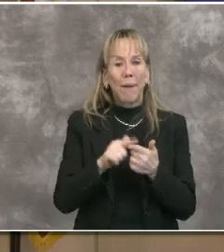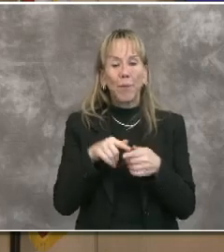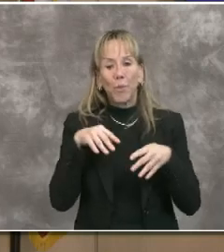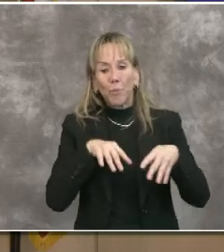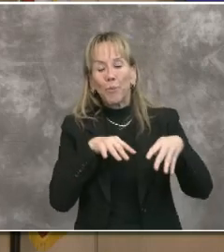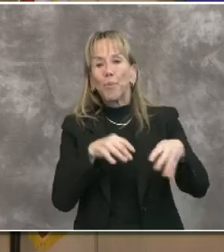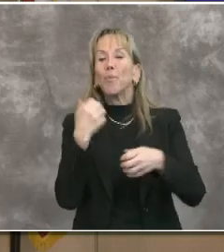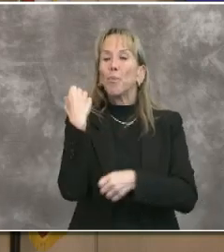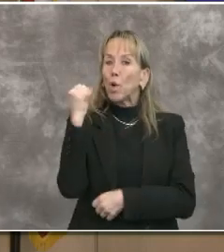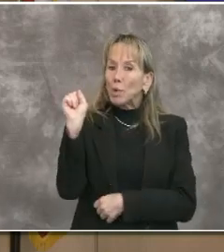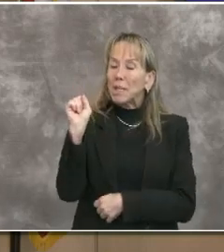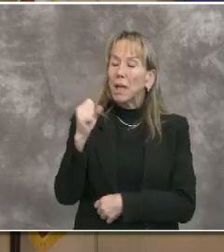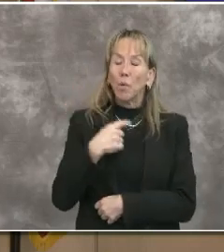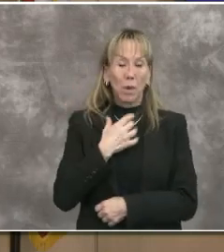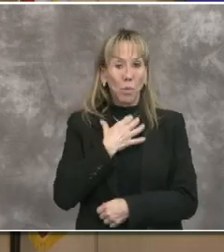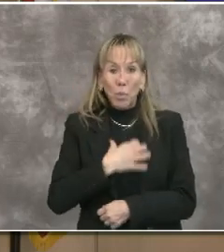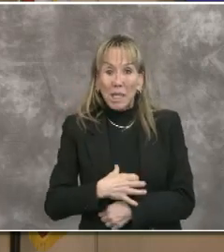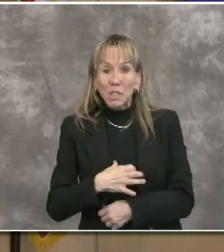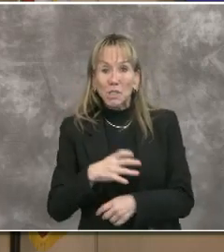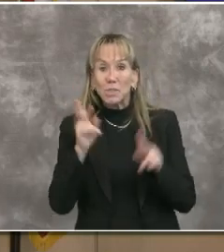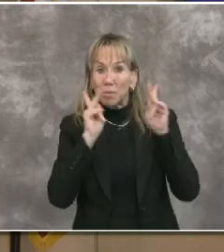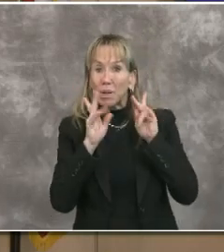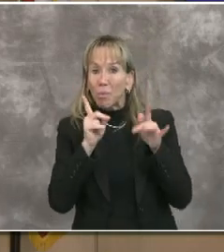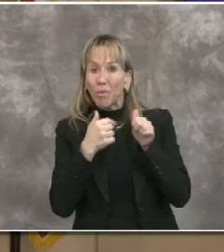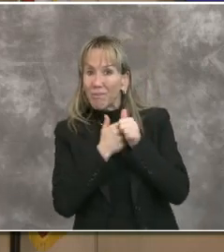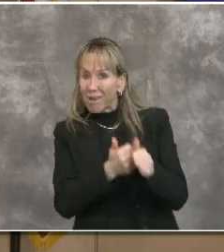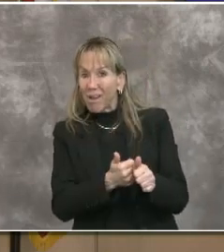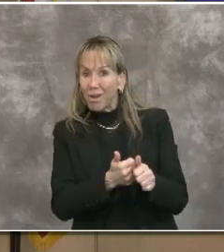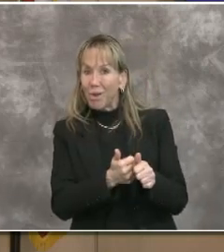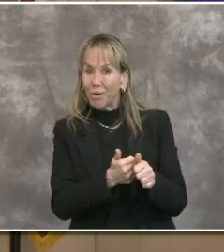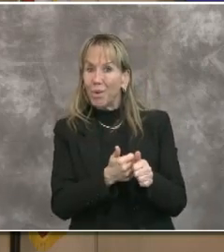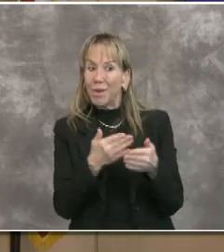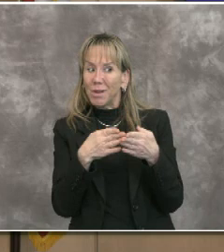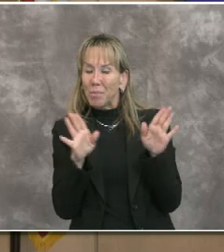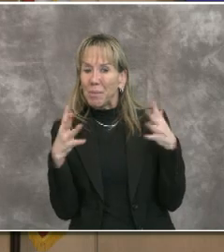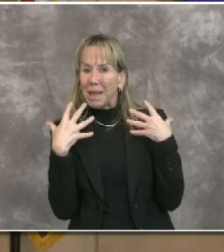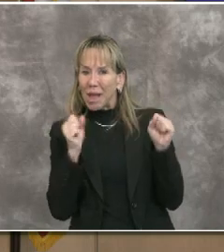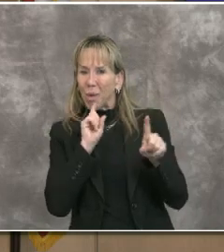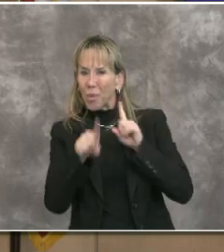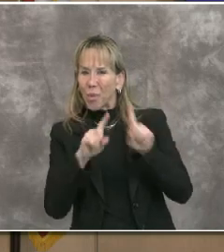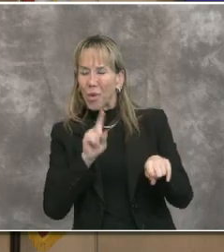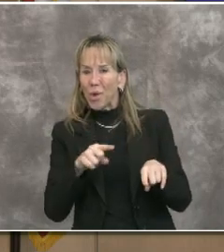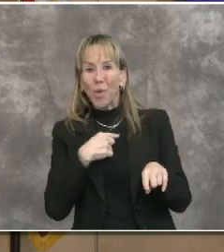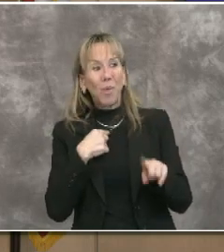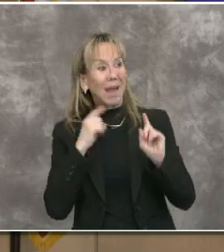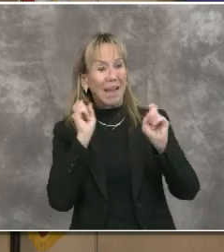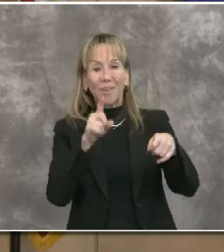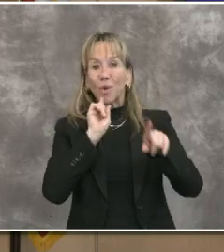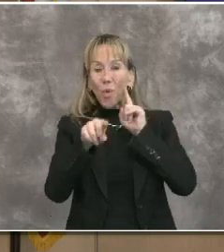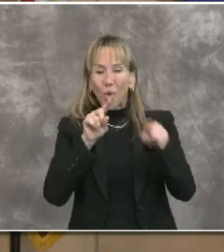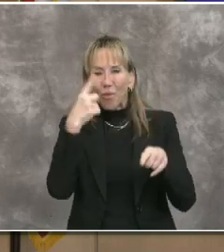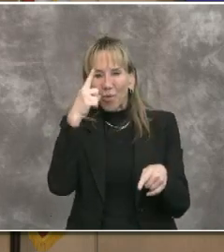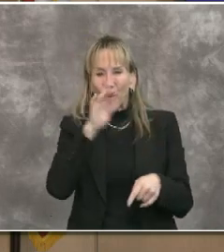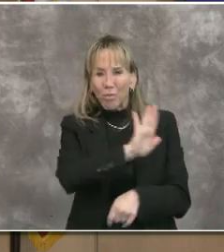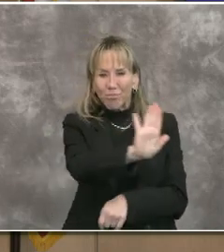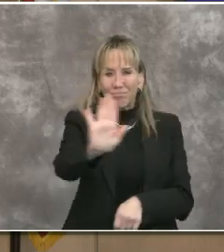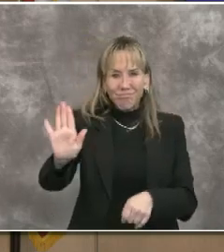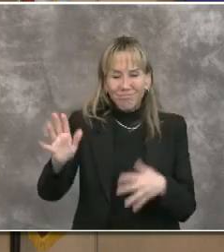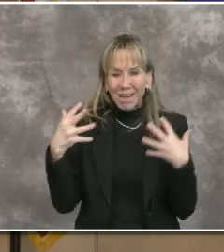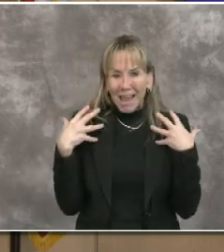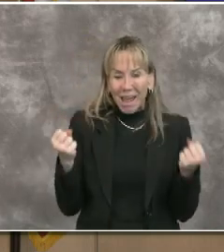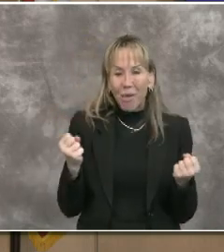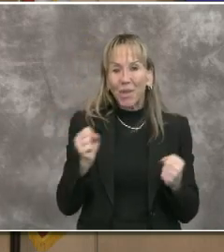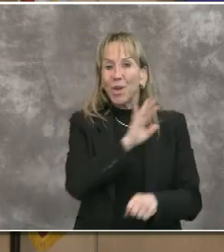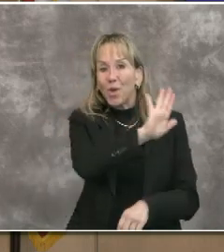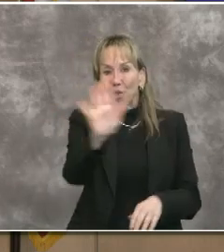people would abide by the public health directives that have been given. They were given strictly for their own personal health and the health of their